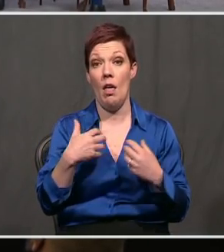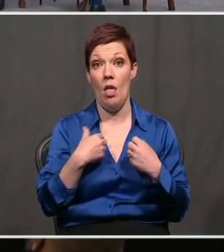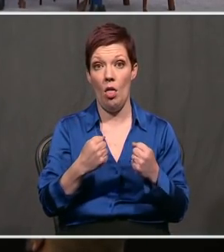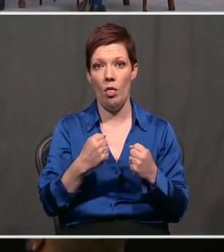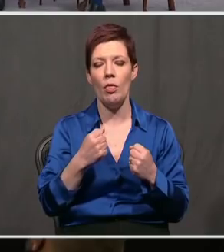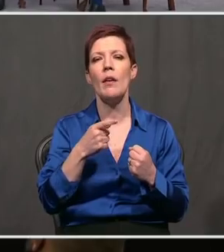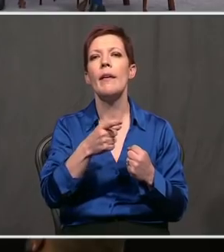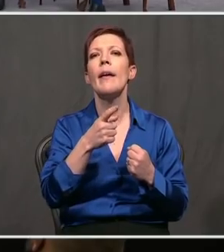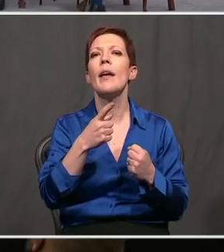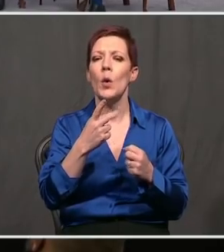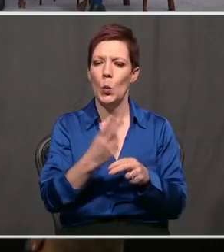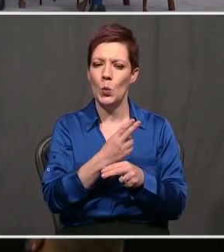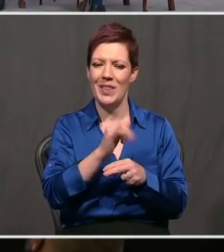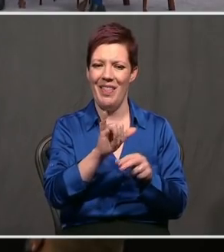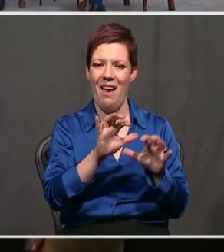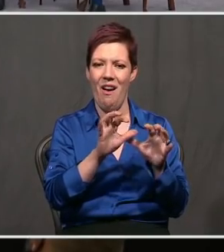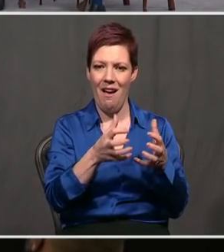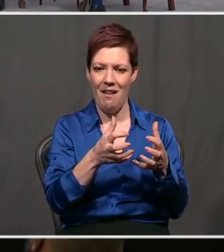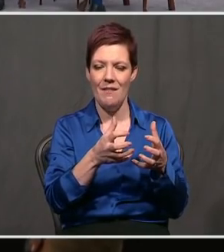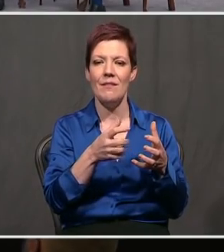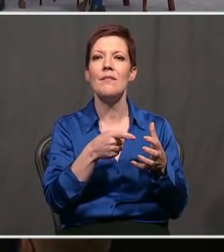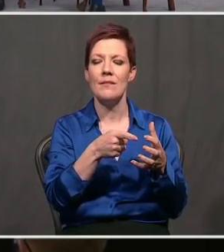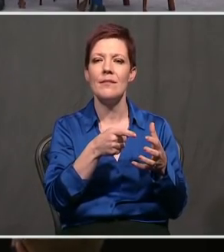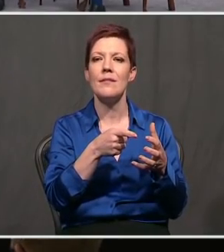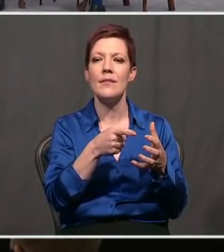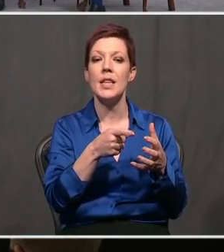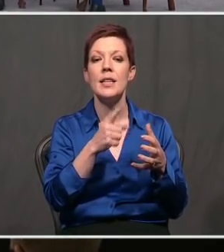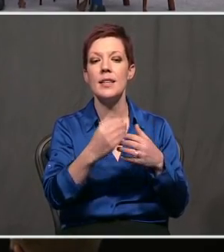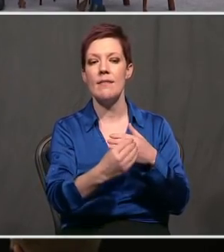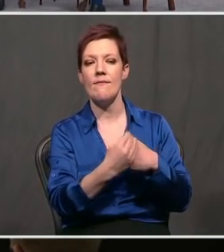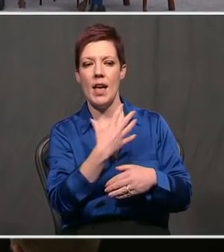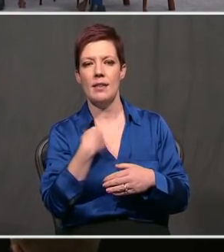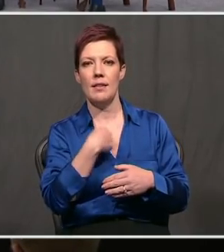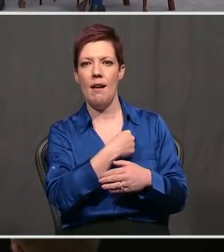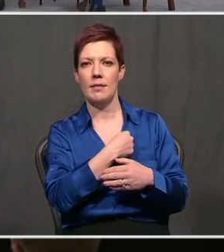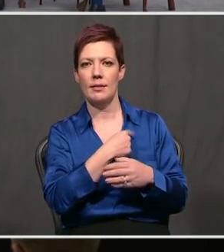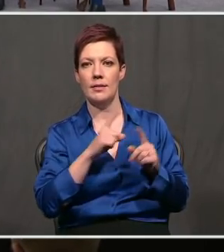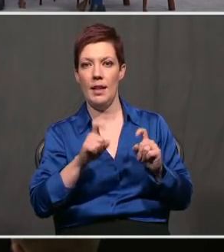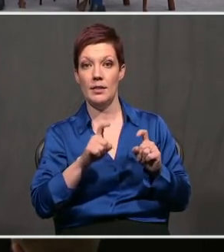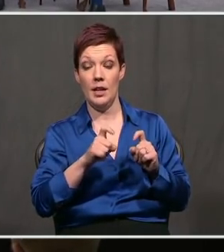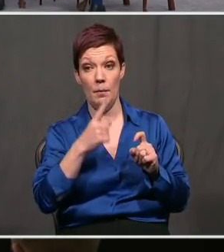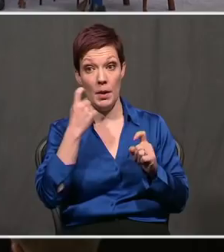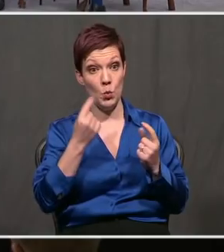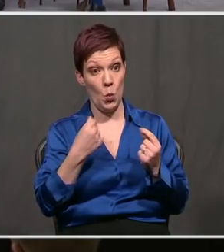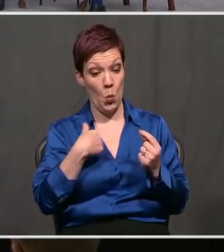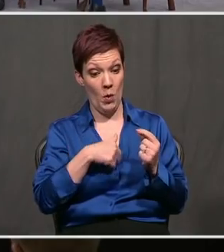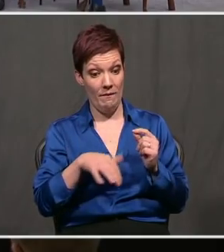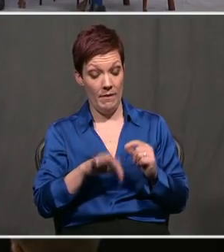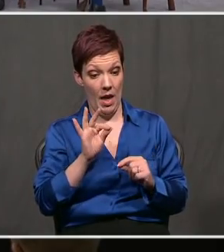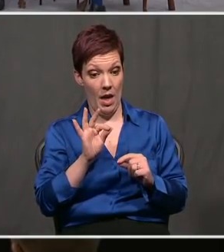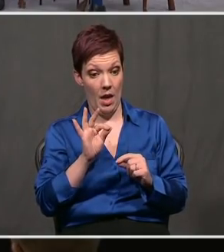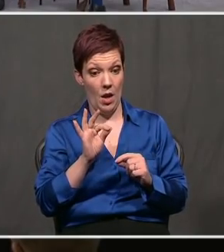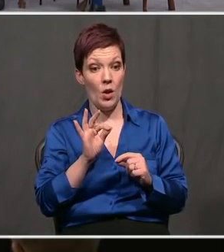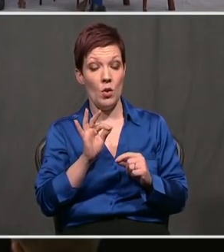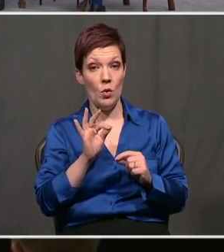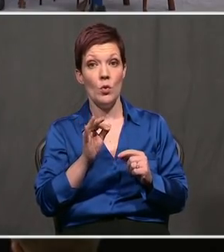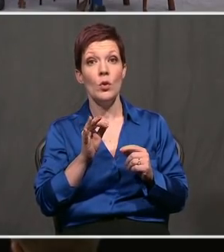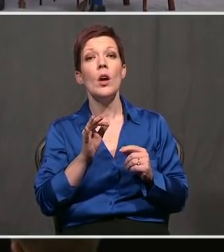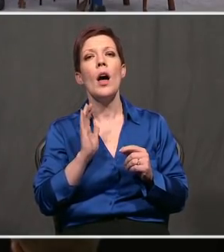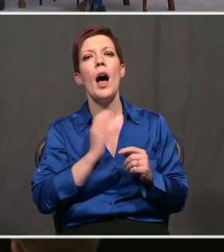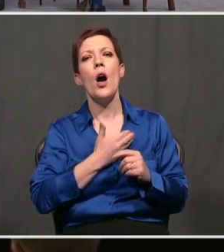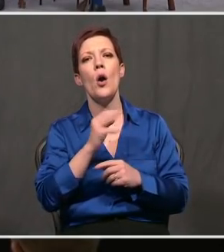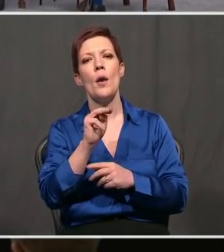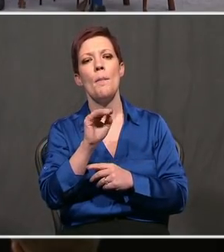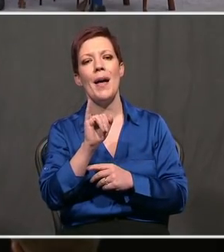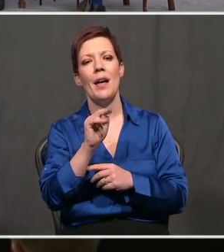we used that office to really advise us on testing, because what we found early on was that our minority